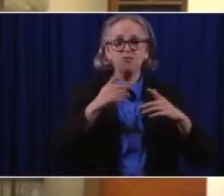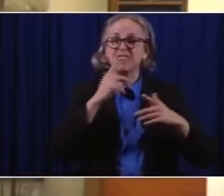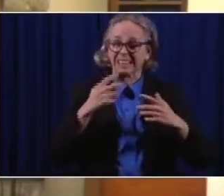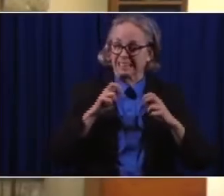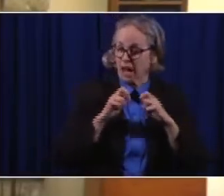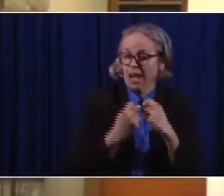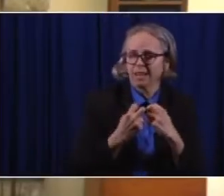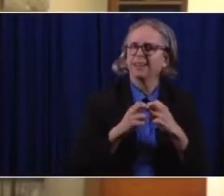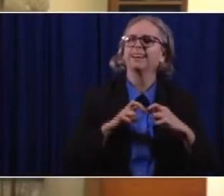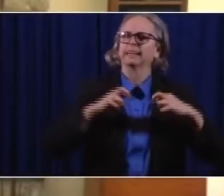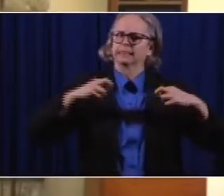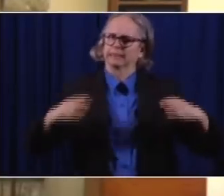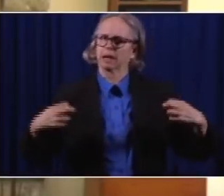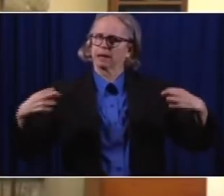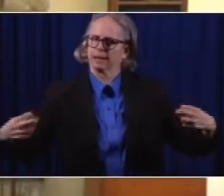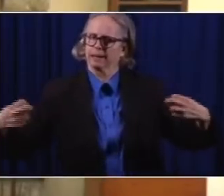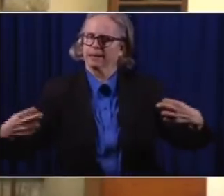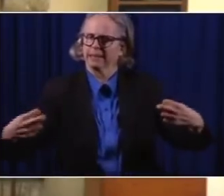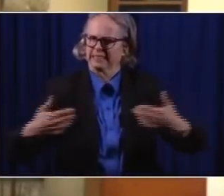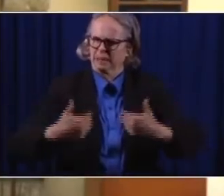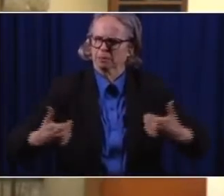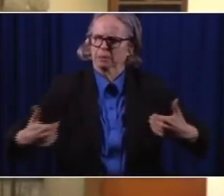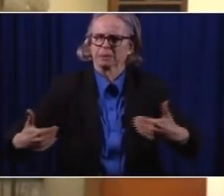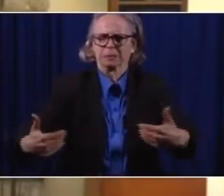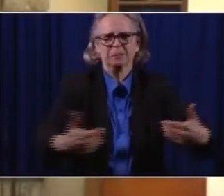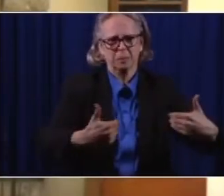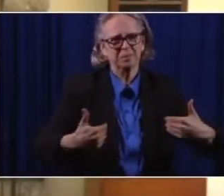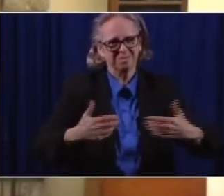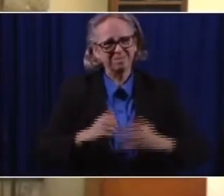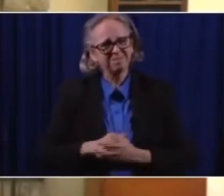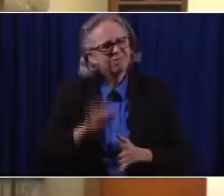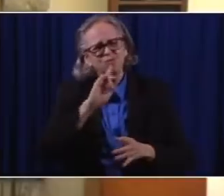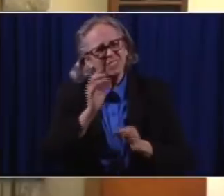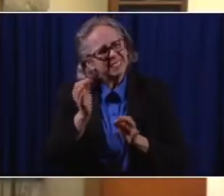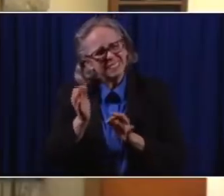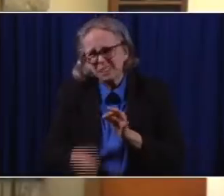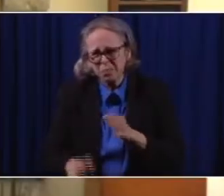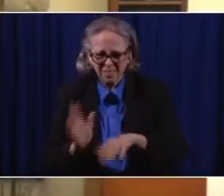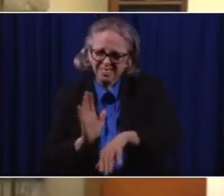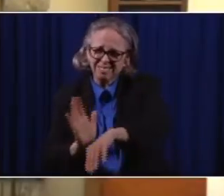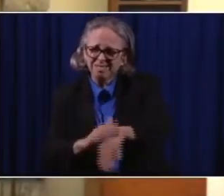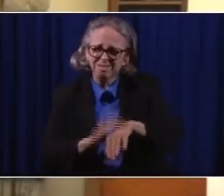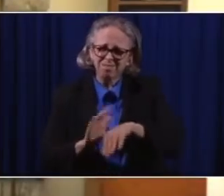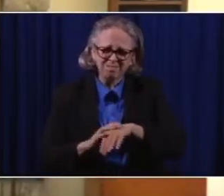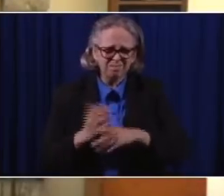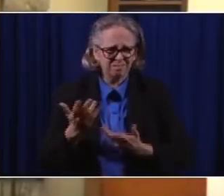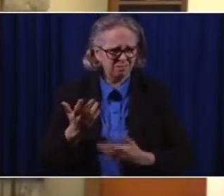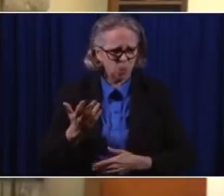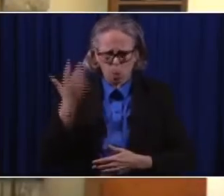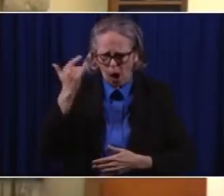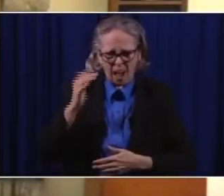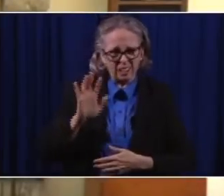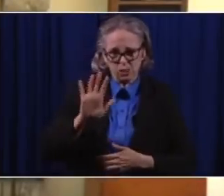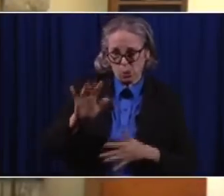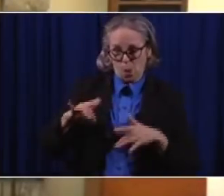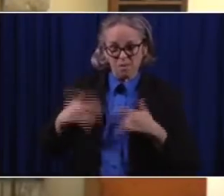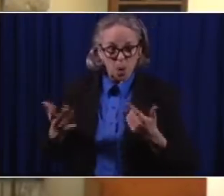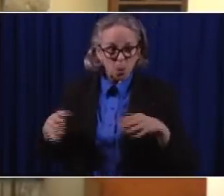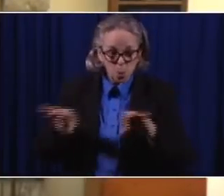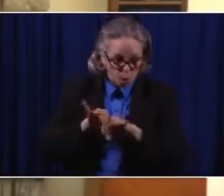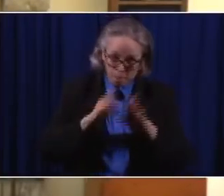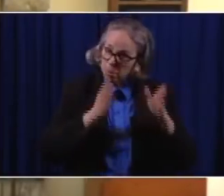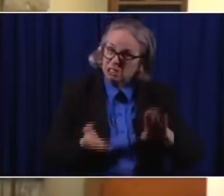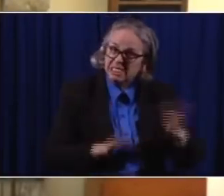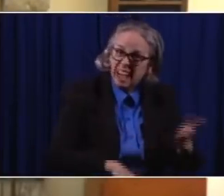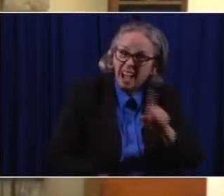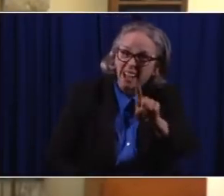the basic cautions. It's not worth someone's life. It's not worth someone dying. We can do